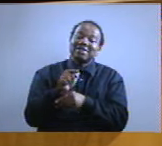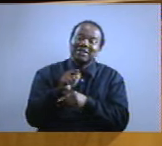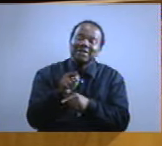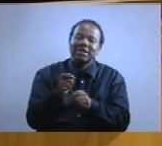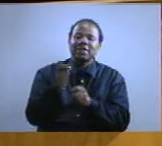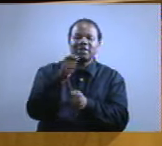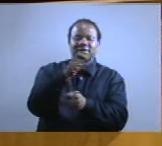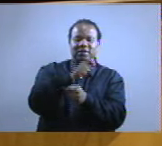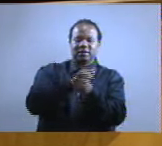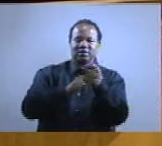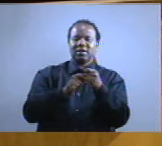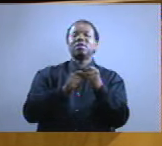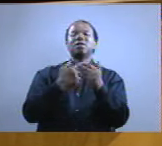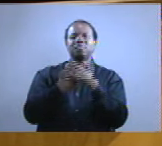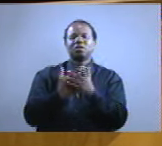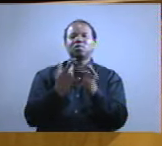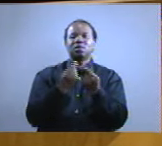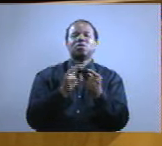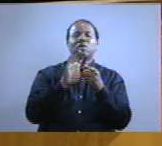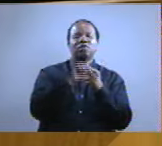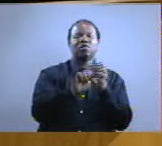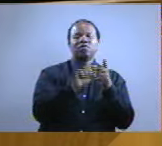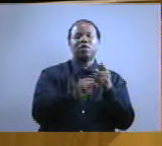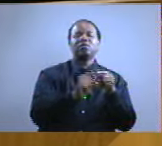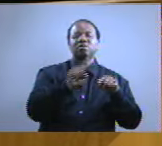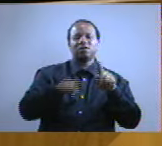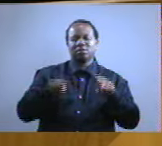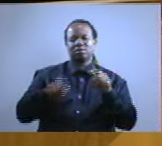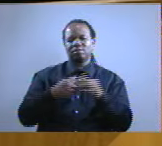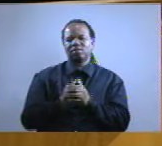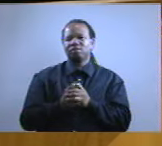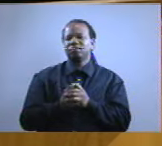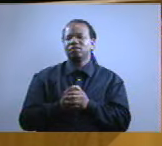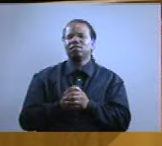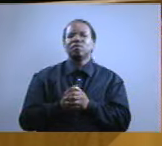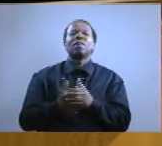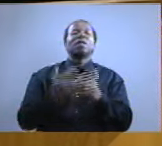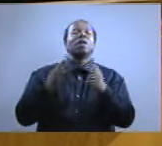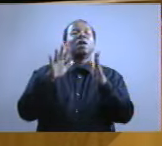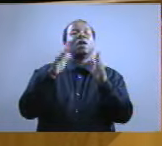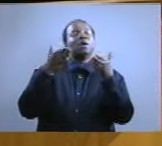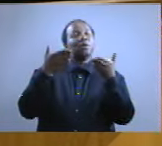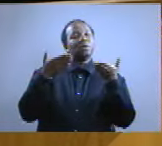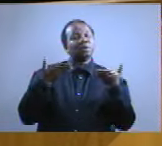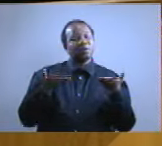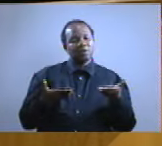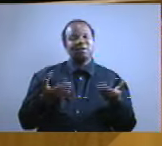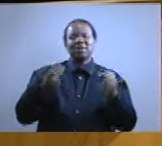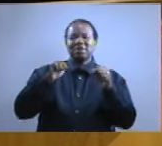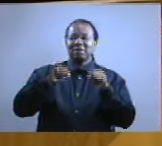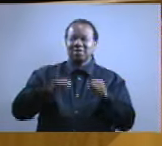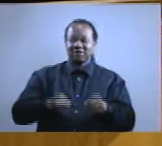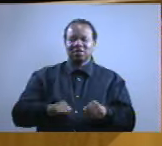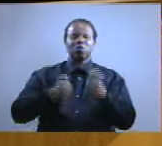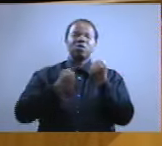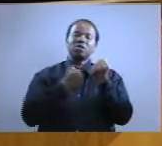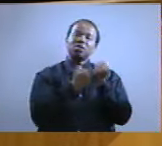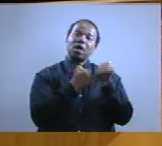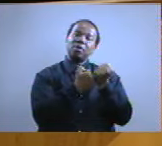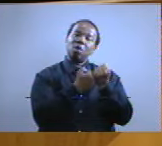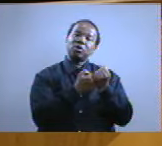be taken to achieve such diversity. However, while we support the general thrust of the Employment Equity Amendment